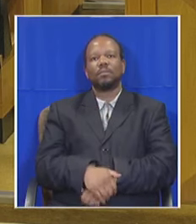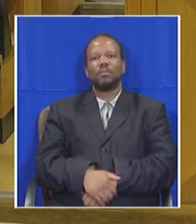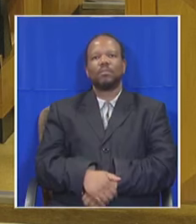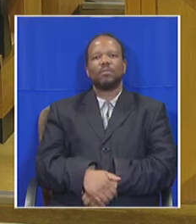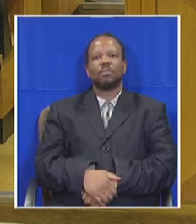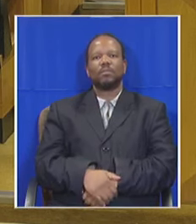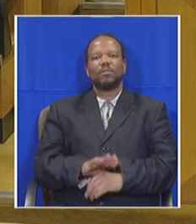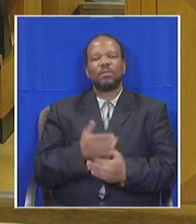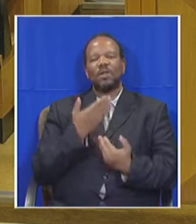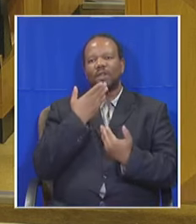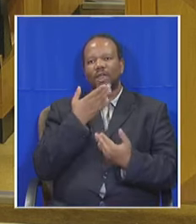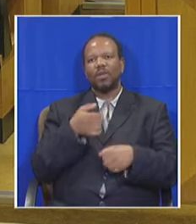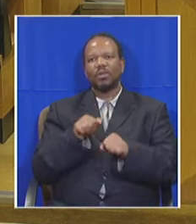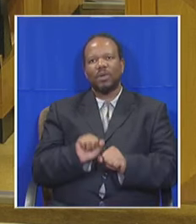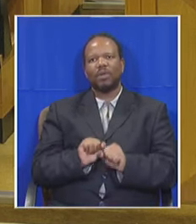Thank you, Chair.